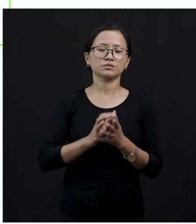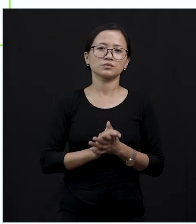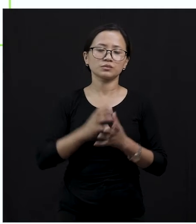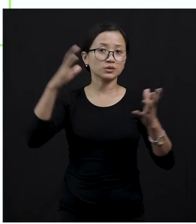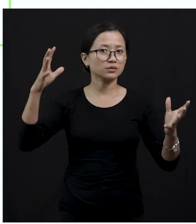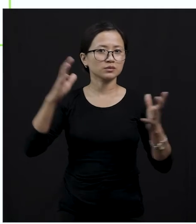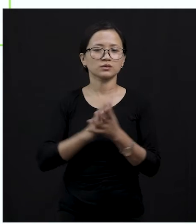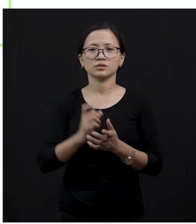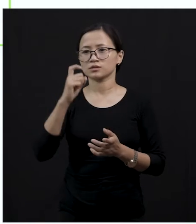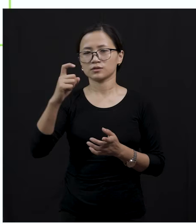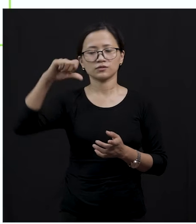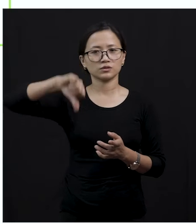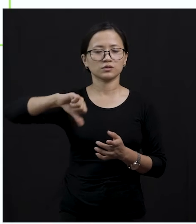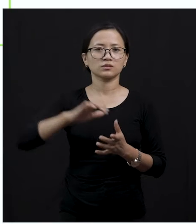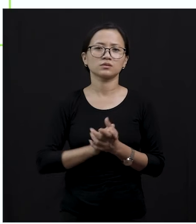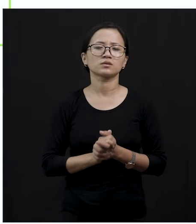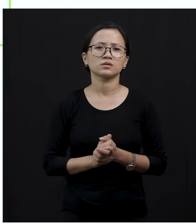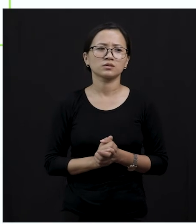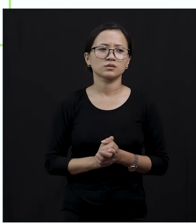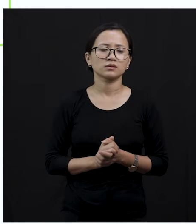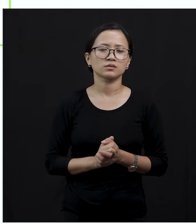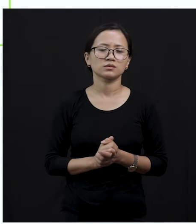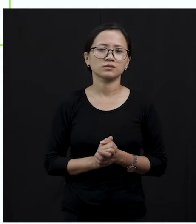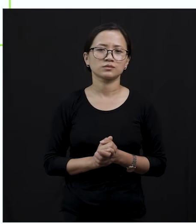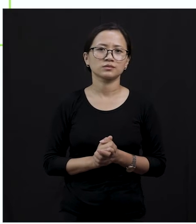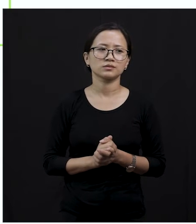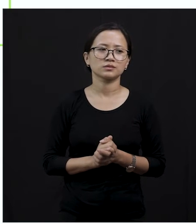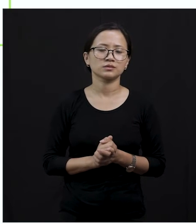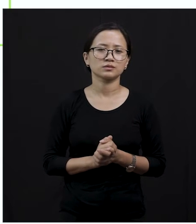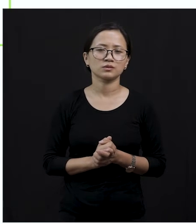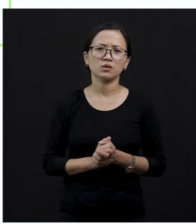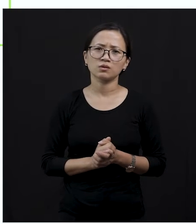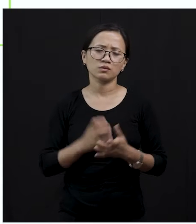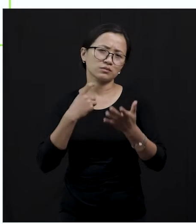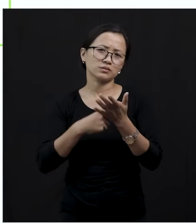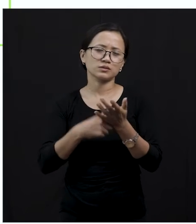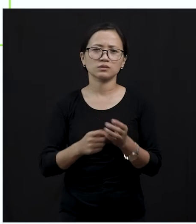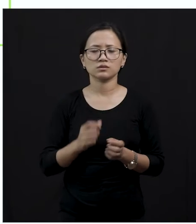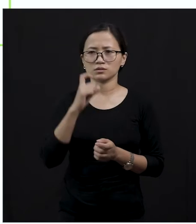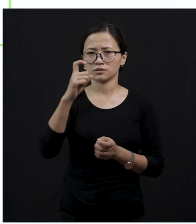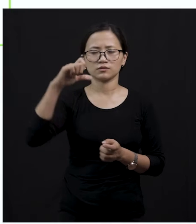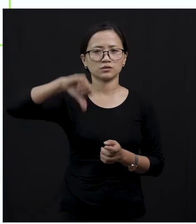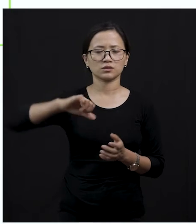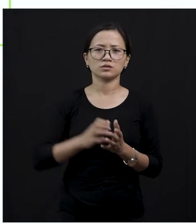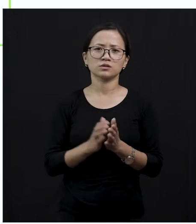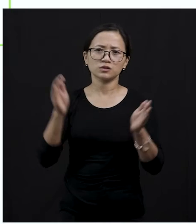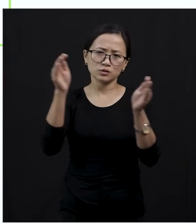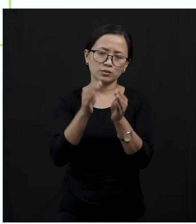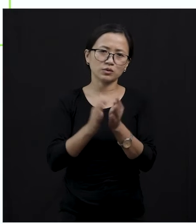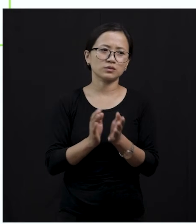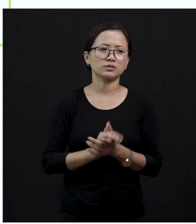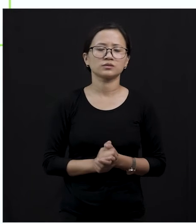sorry, bigger than 79. Or we can say 79 is smaller than 89. So we